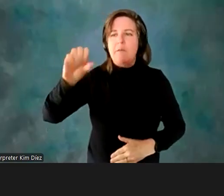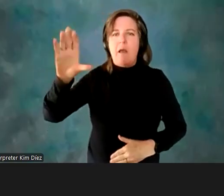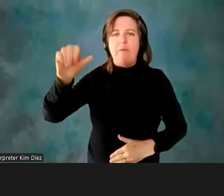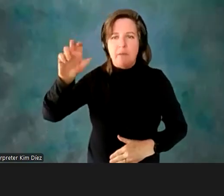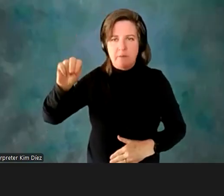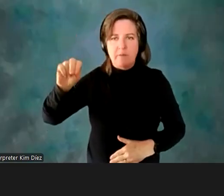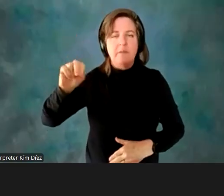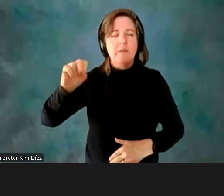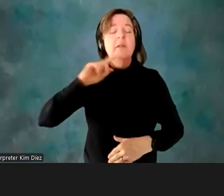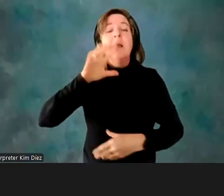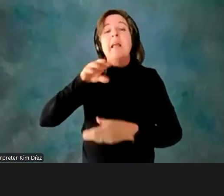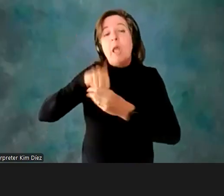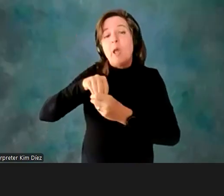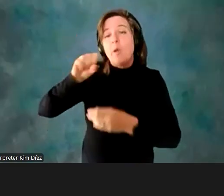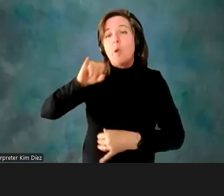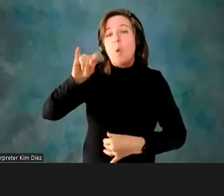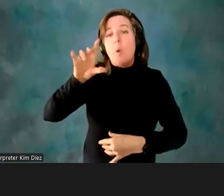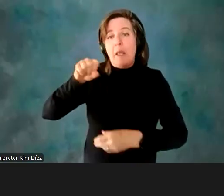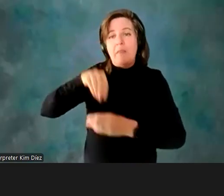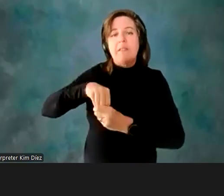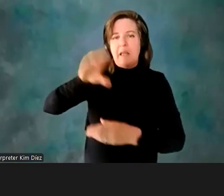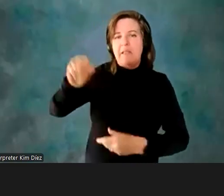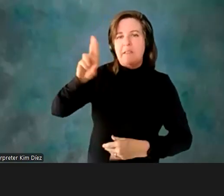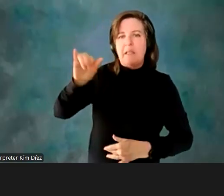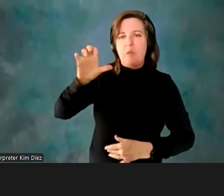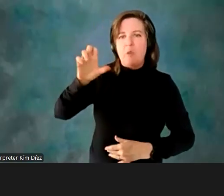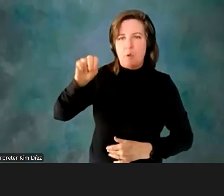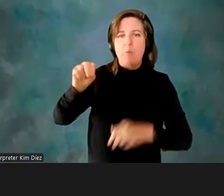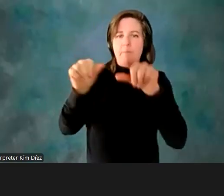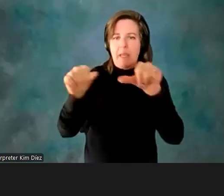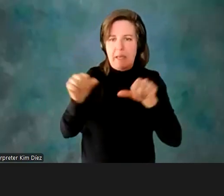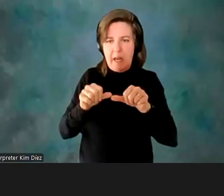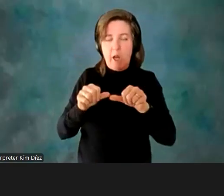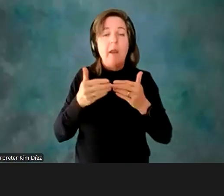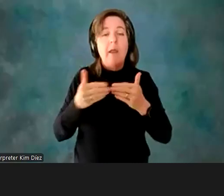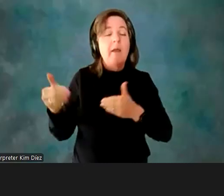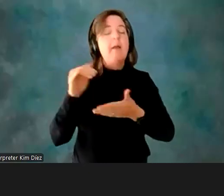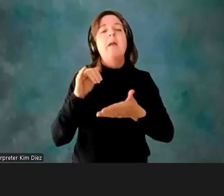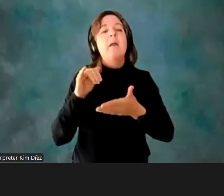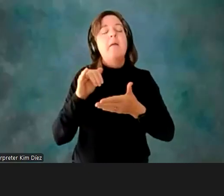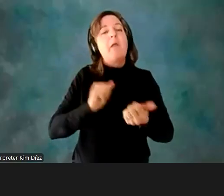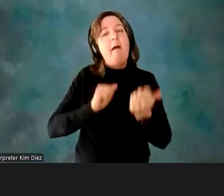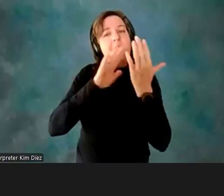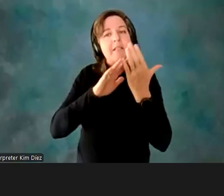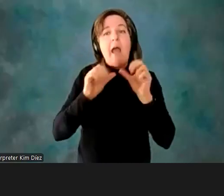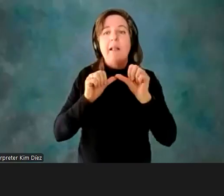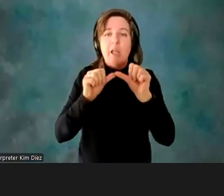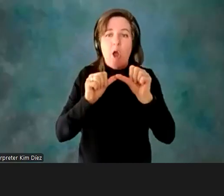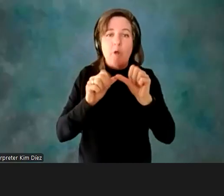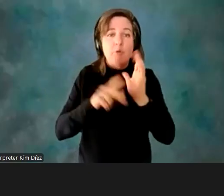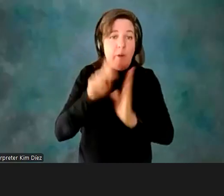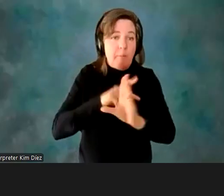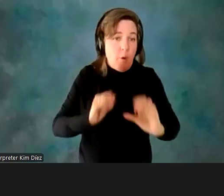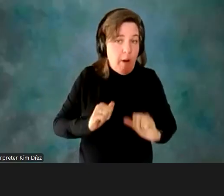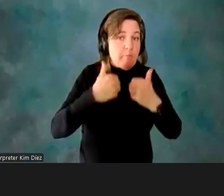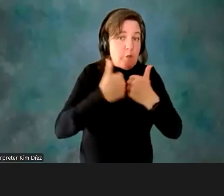including the sites we have in the Caribbean area. Beyond tackling ongoing program challenges, he's working to advance the